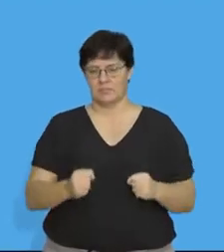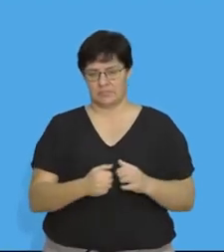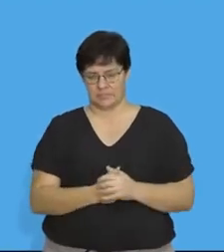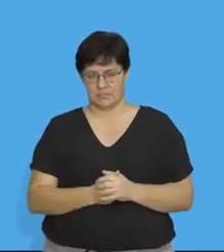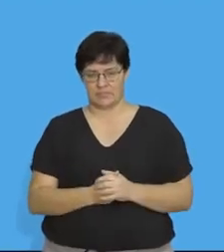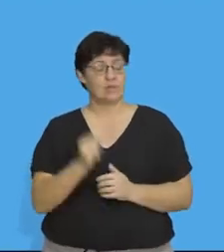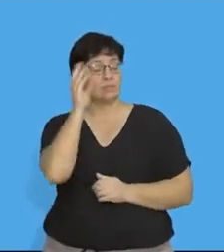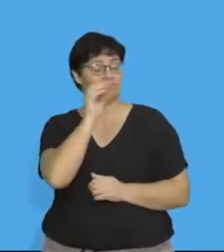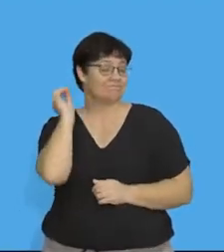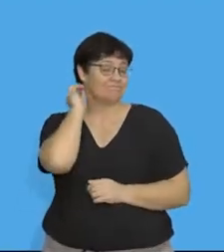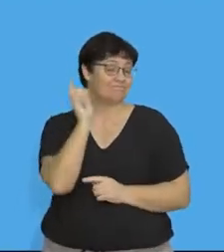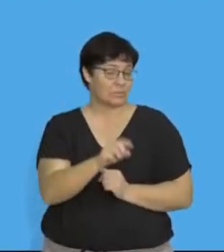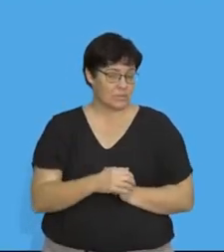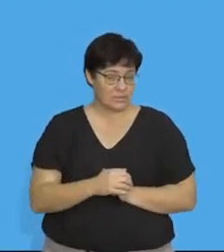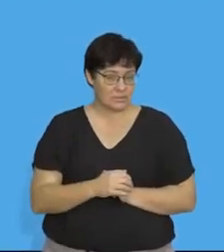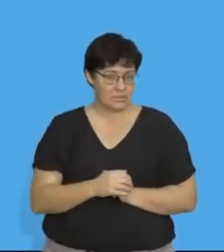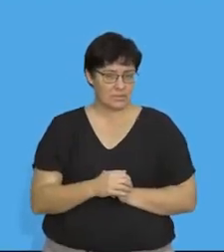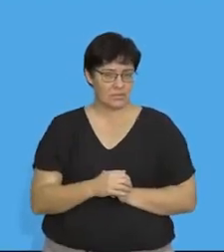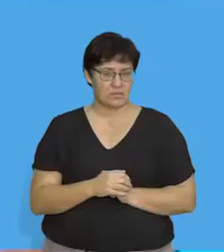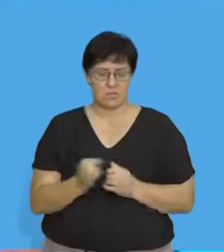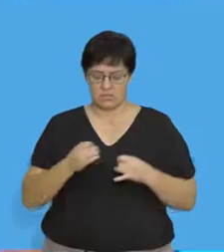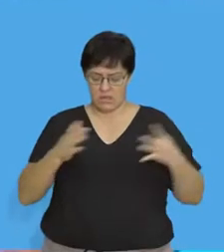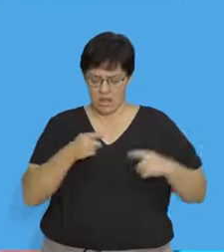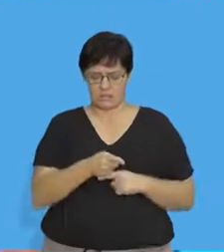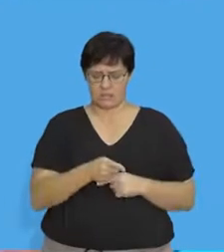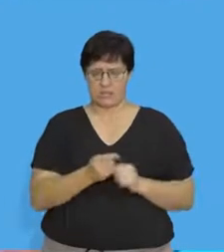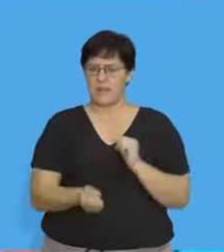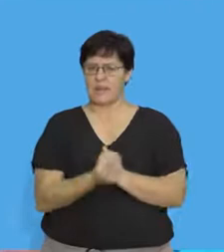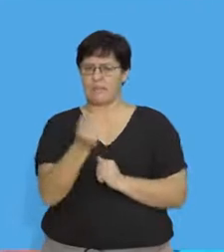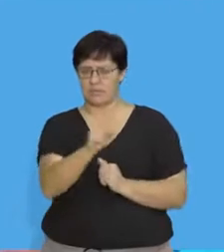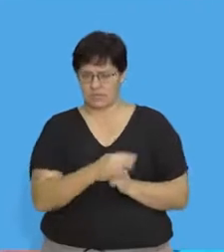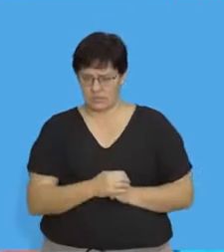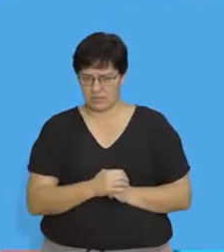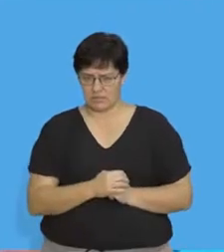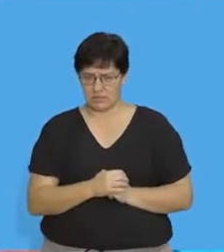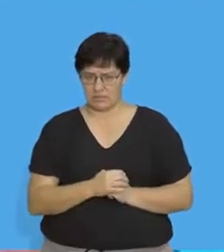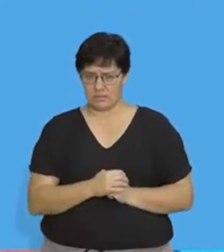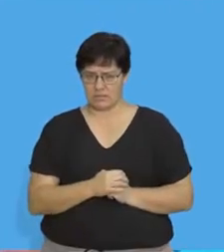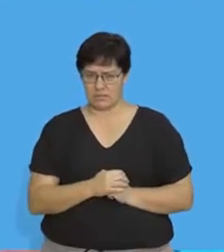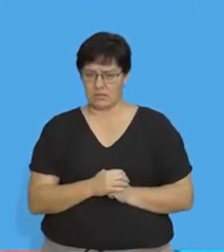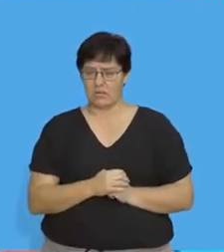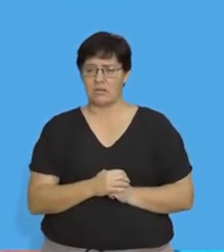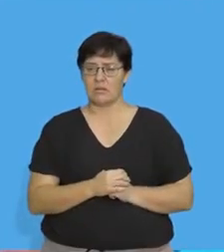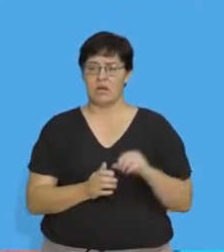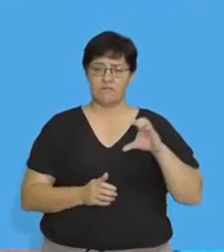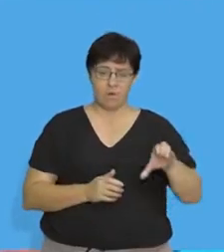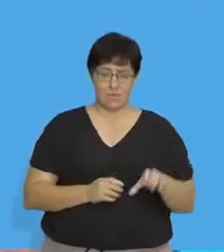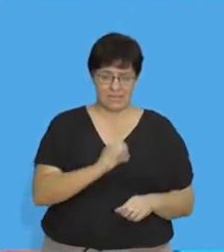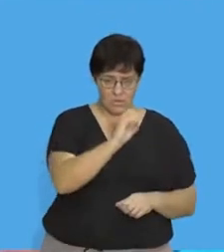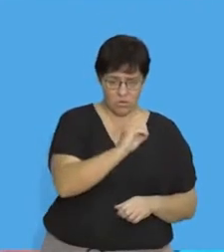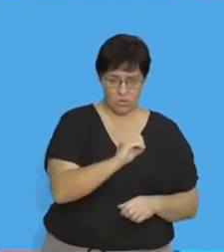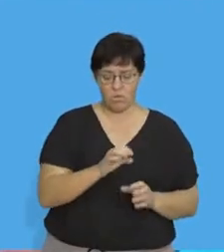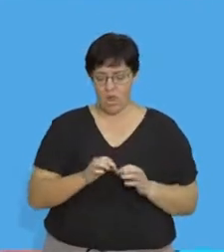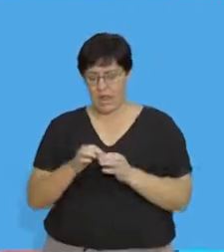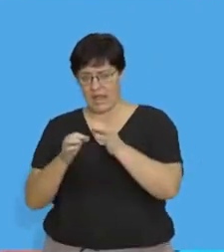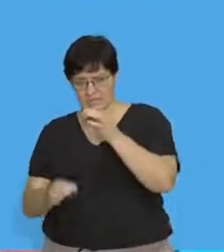notice is what's happening at the origin. Where the force was 0, the extension is 0. Now